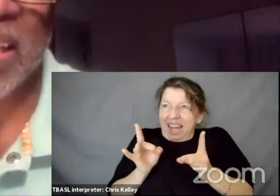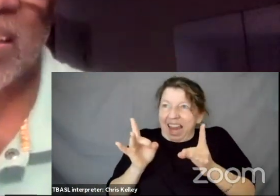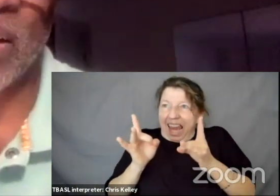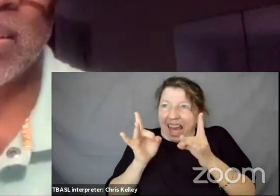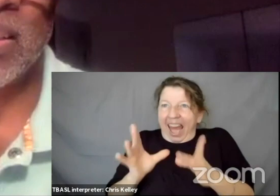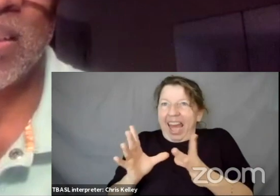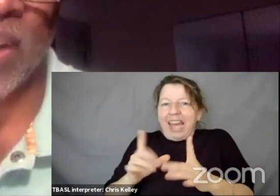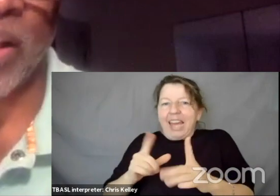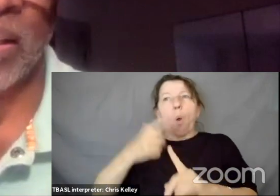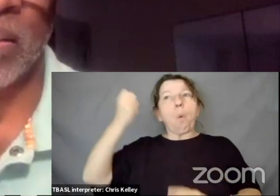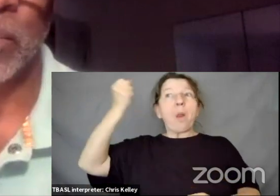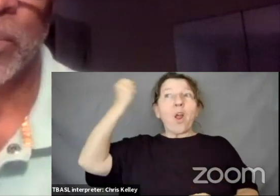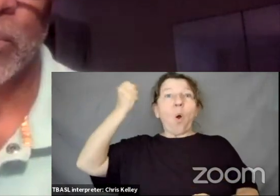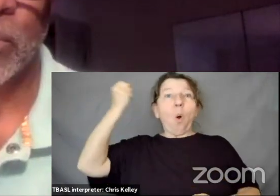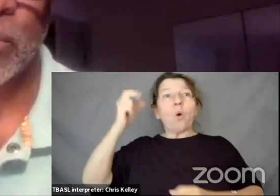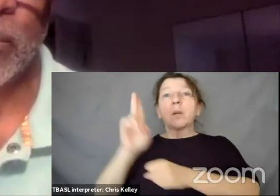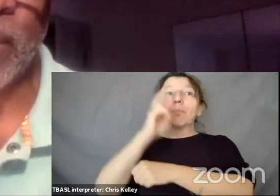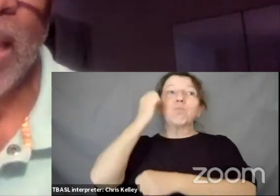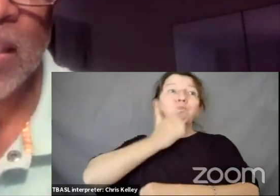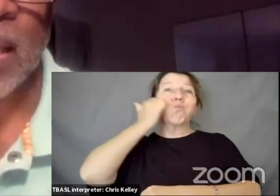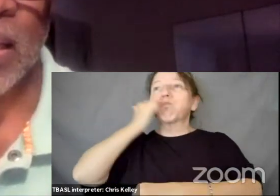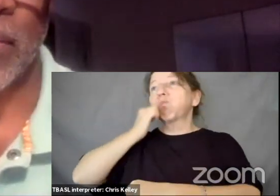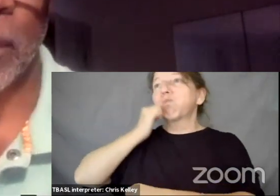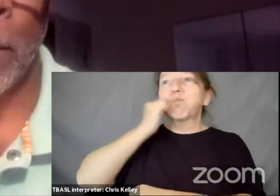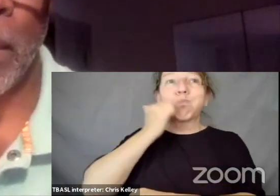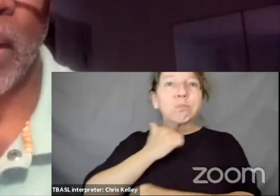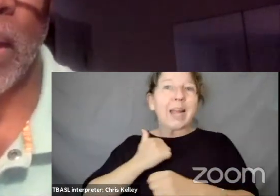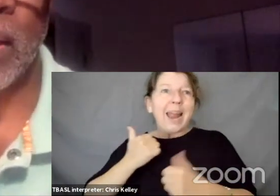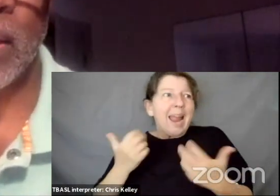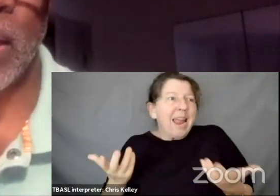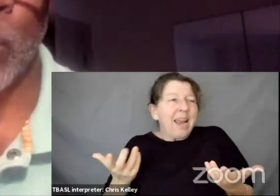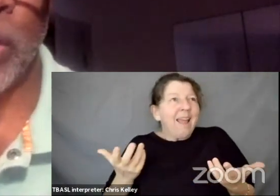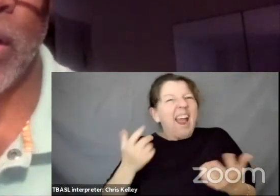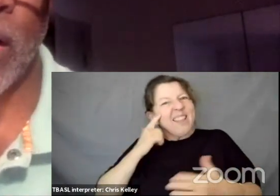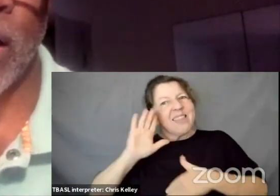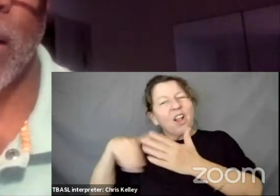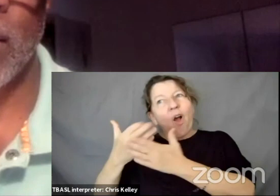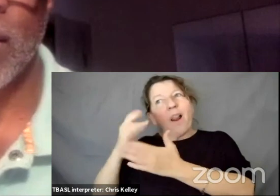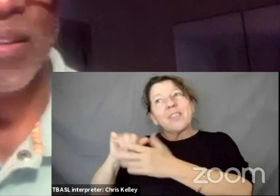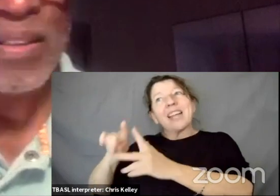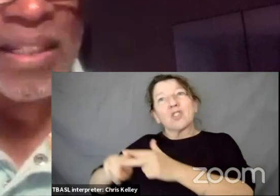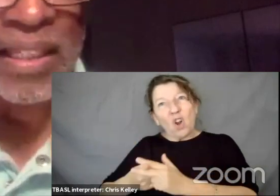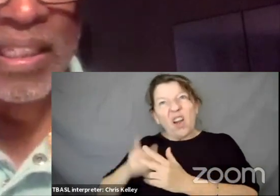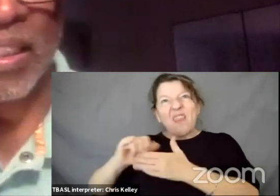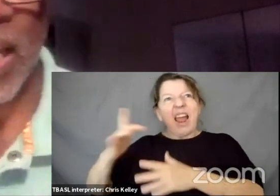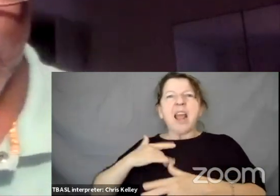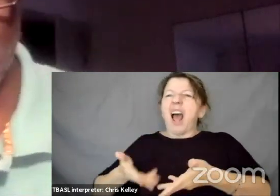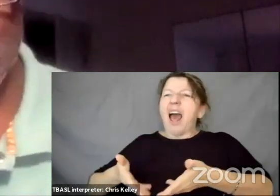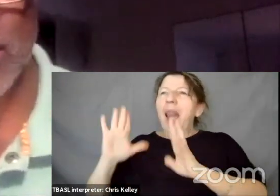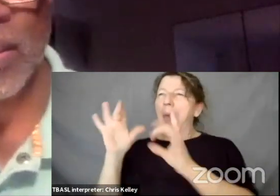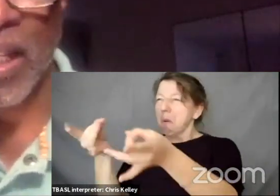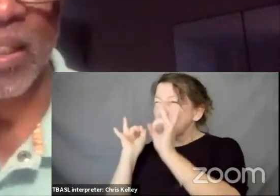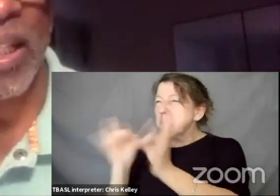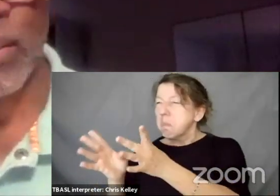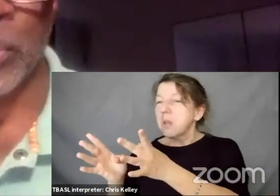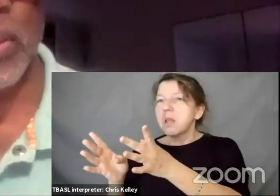feel like it largely started at 9/11. And we are in a lot of ways